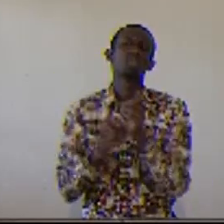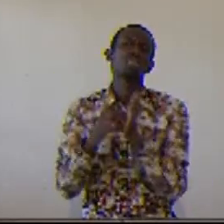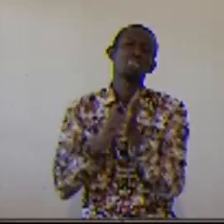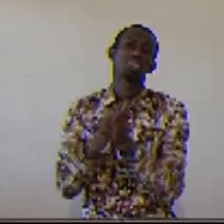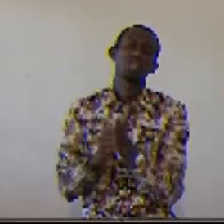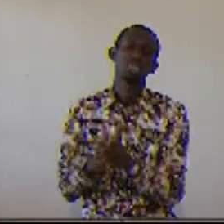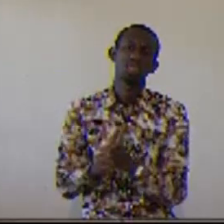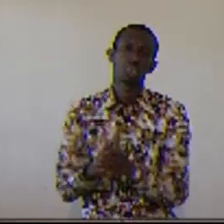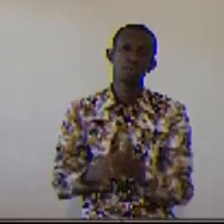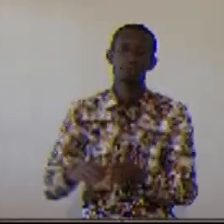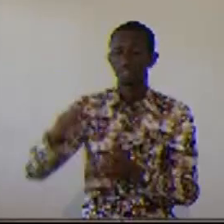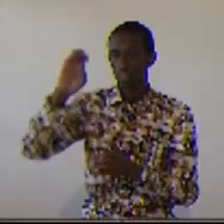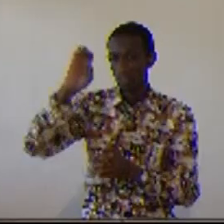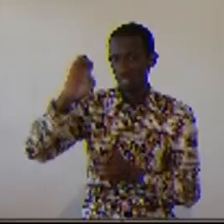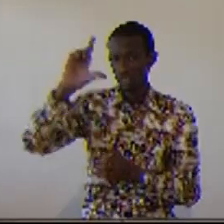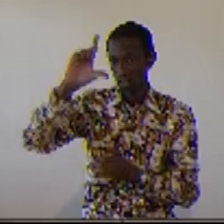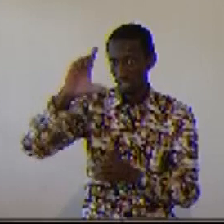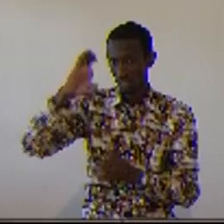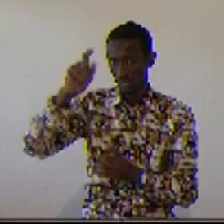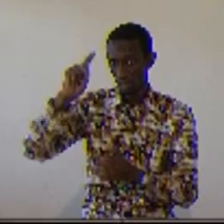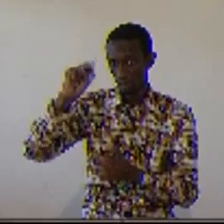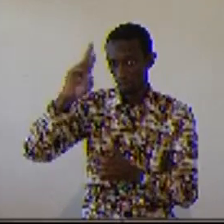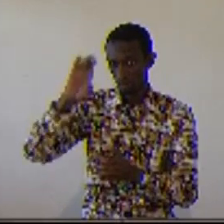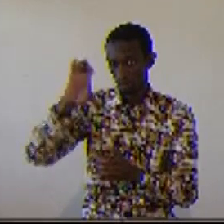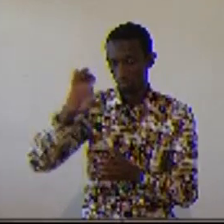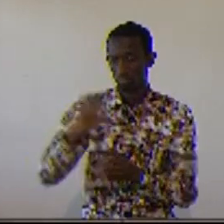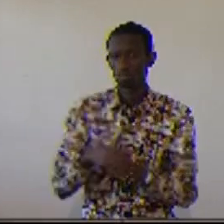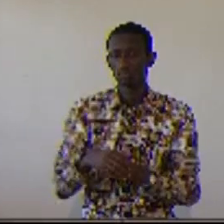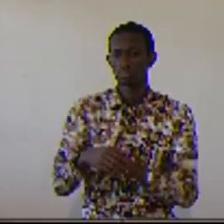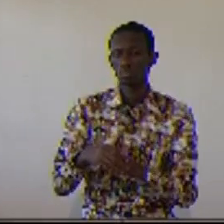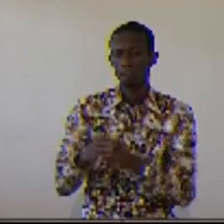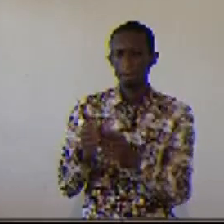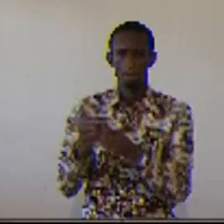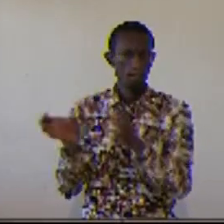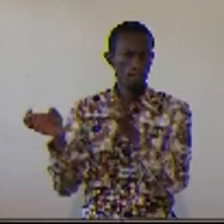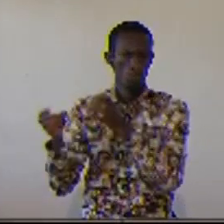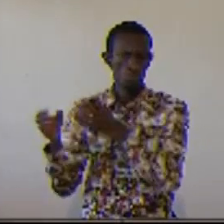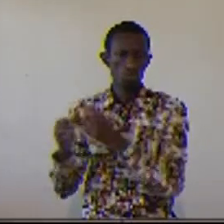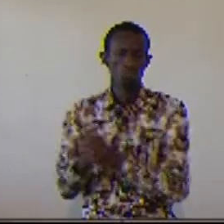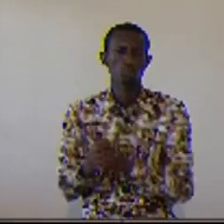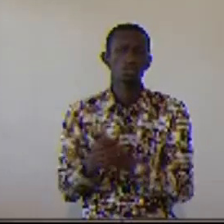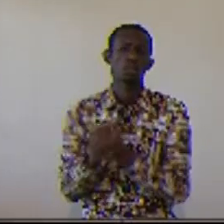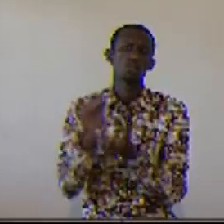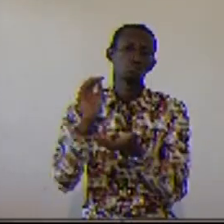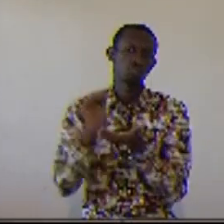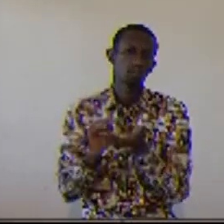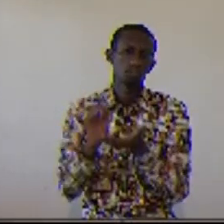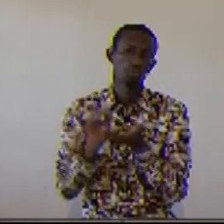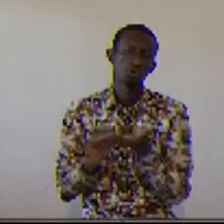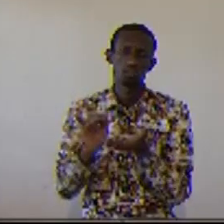donating groups reduces the acidity of phenol